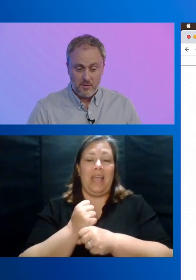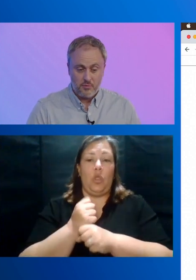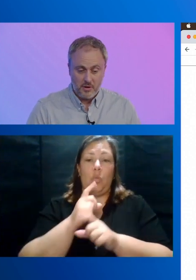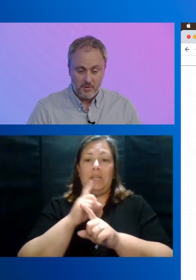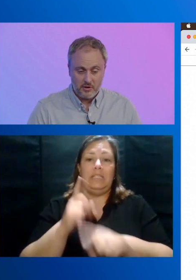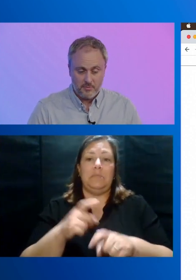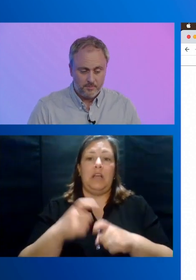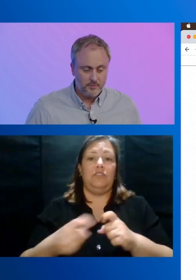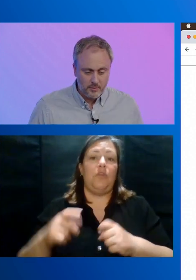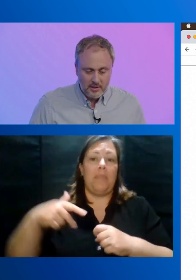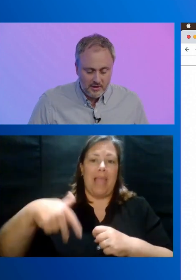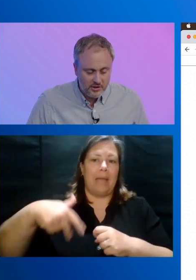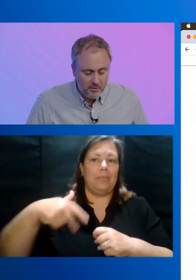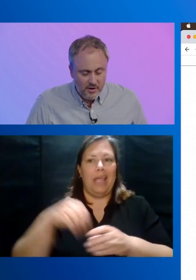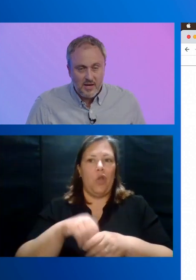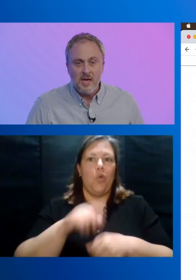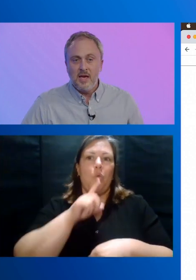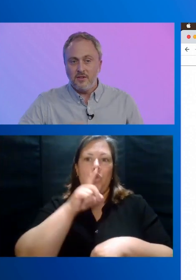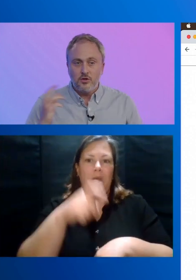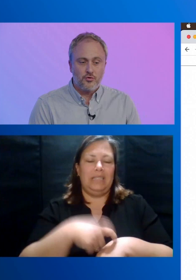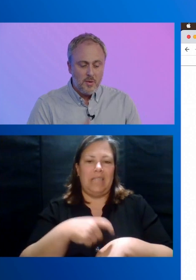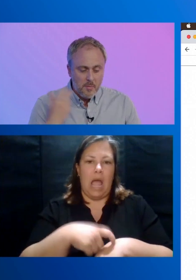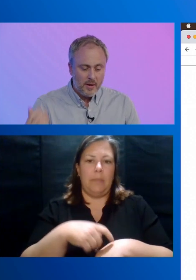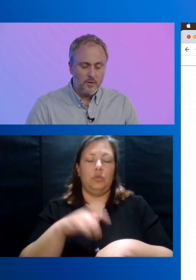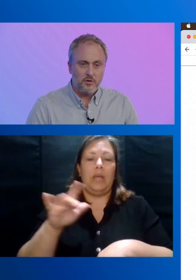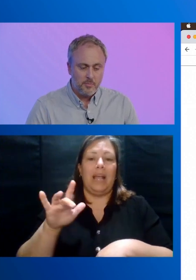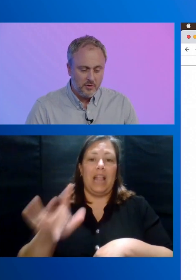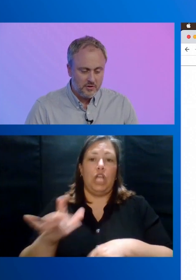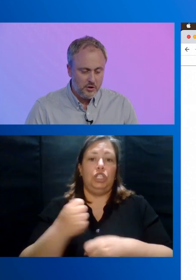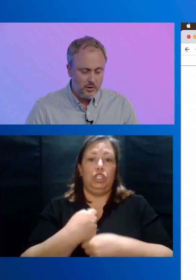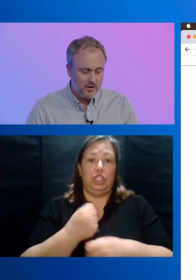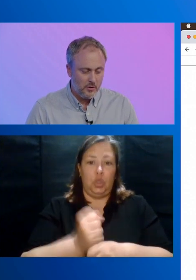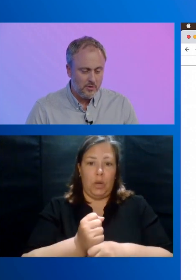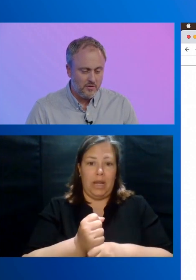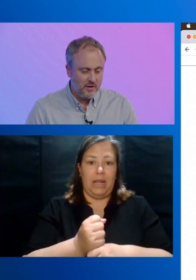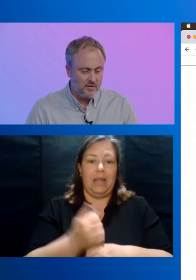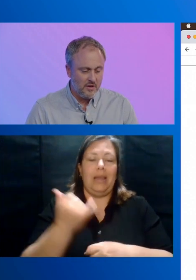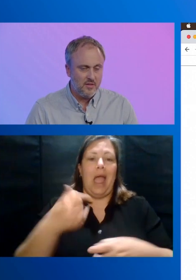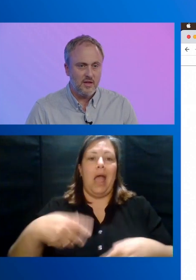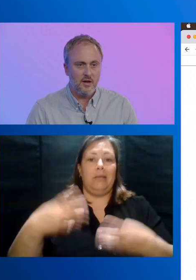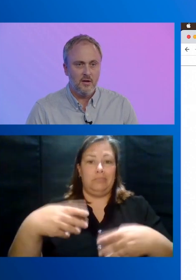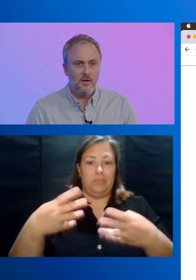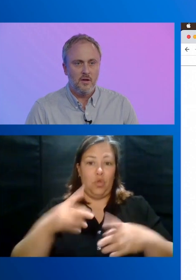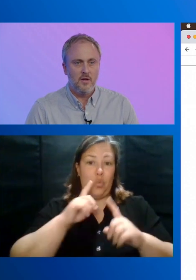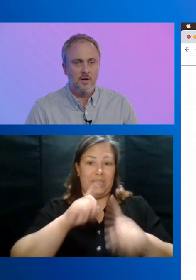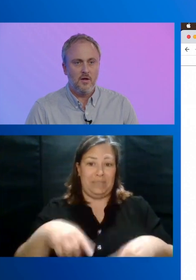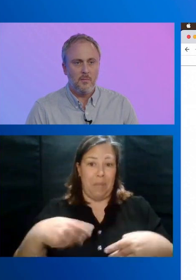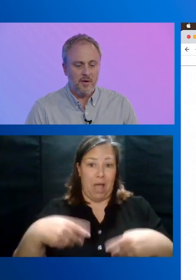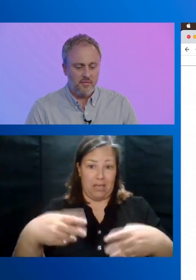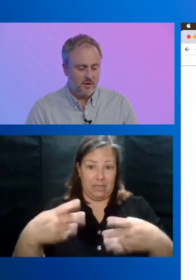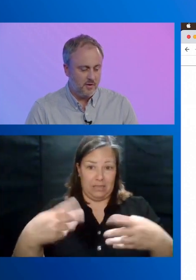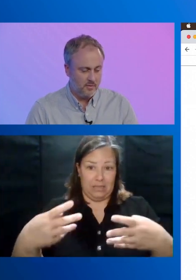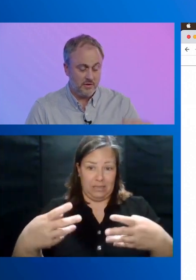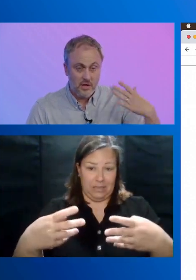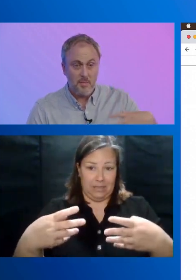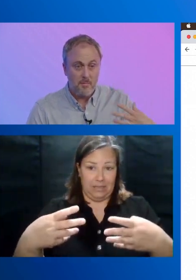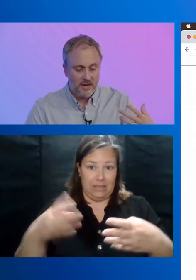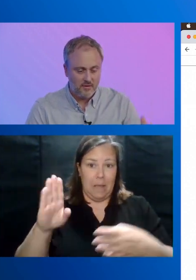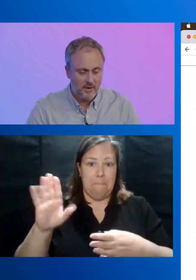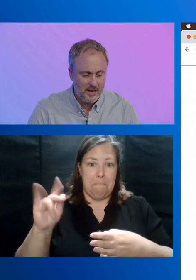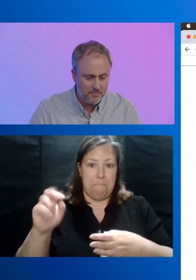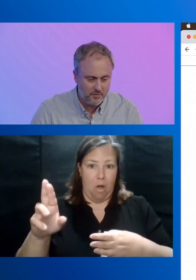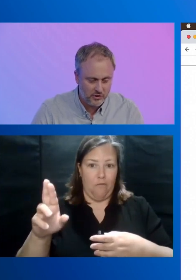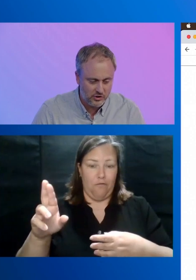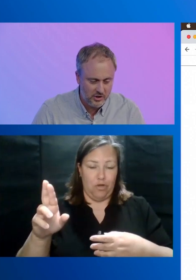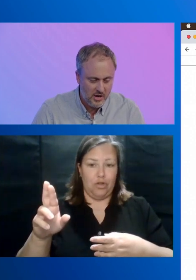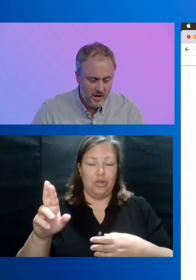real time, pretty much. So I click generate, it's streaming back the response, and you can see underneath here the buffer that's coming back